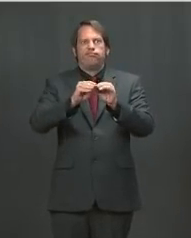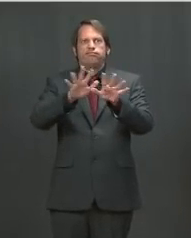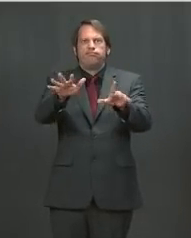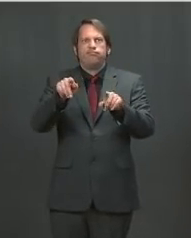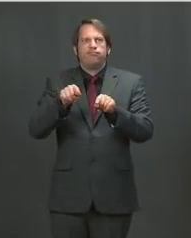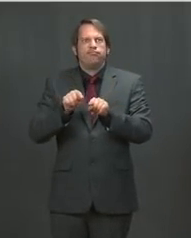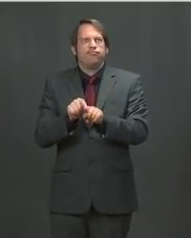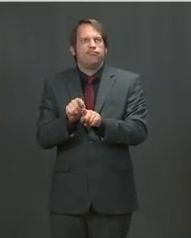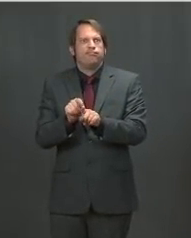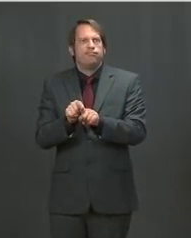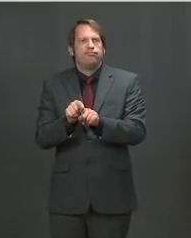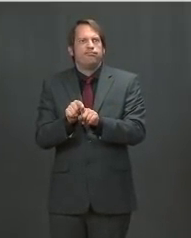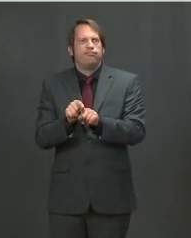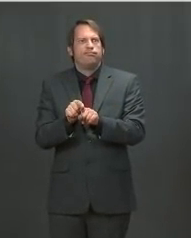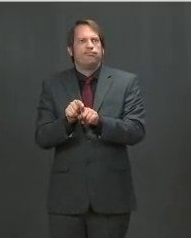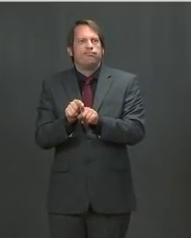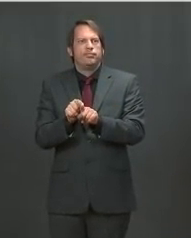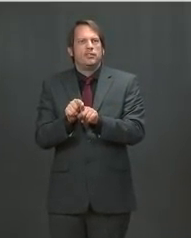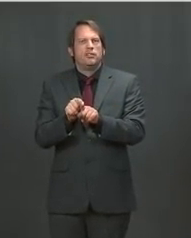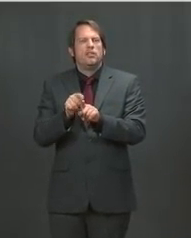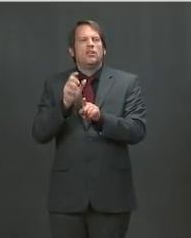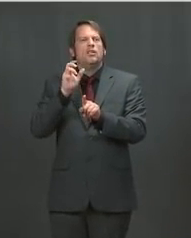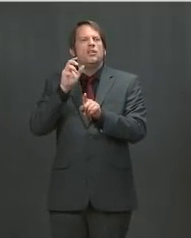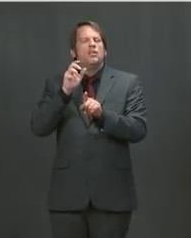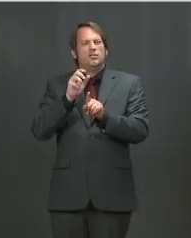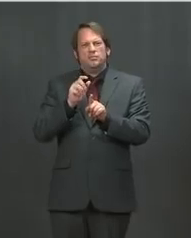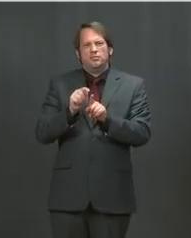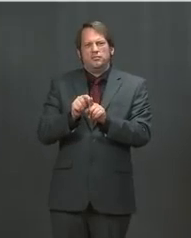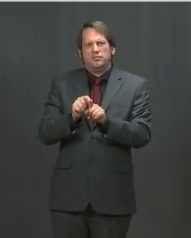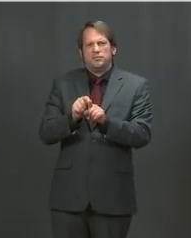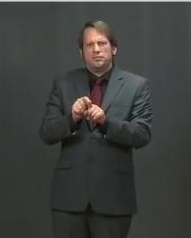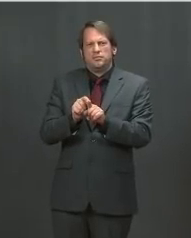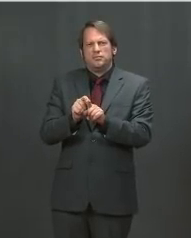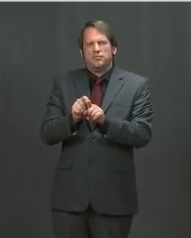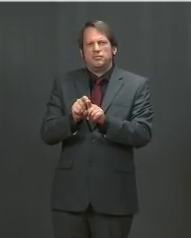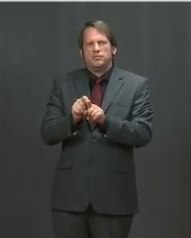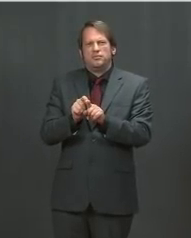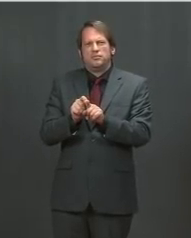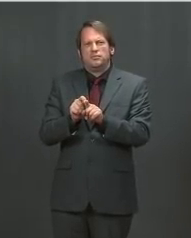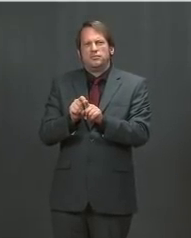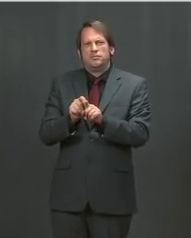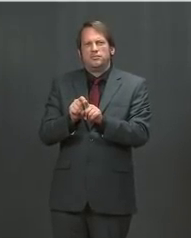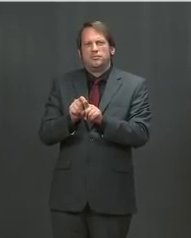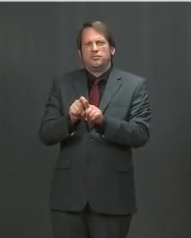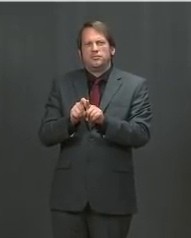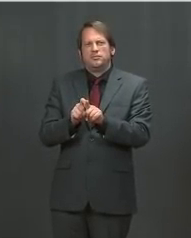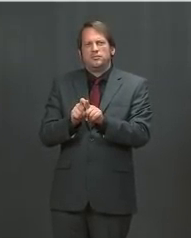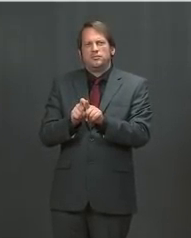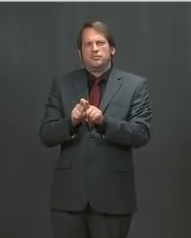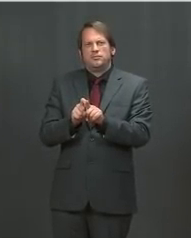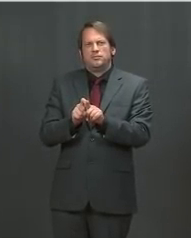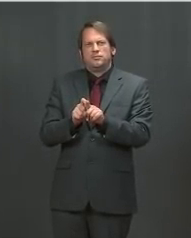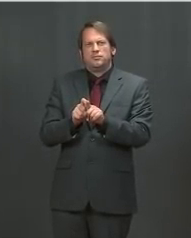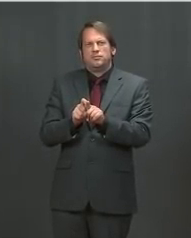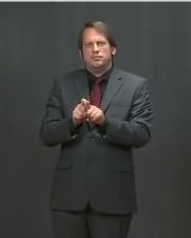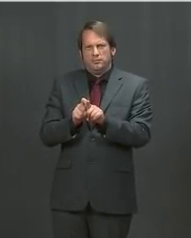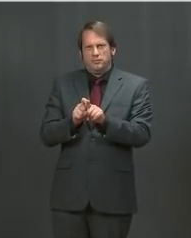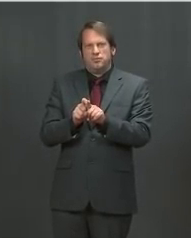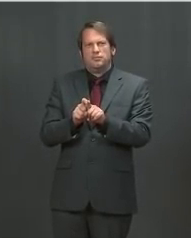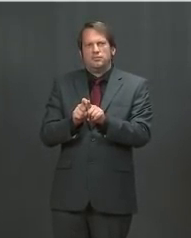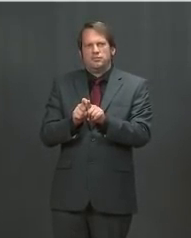like even compared with the original strain? And then I think this question probably is best for you, Andy. Sorry, just one